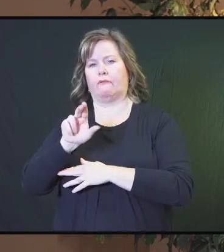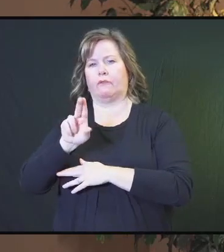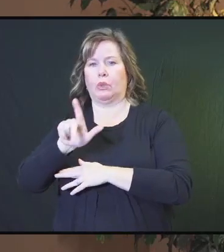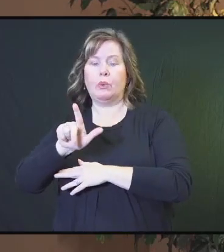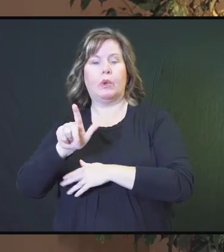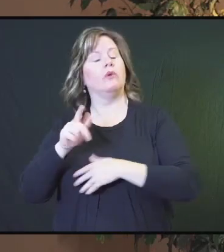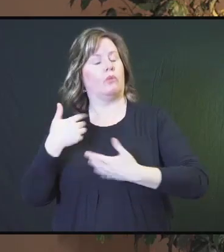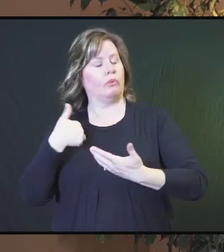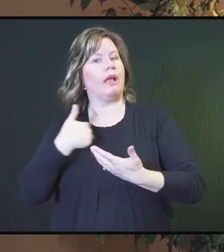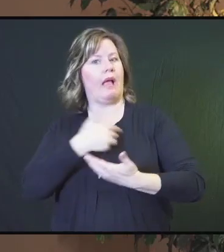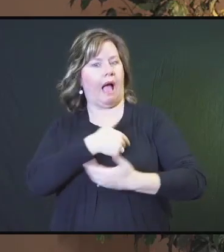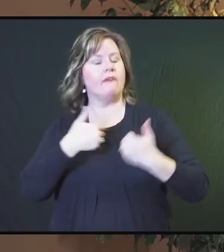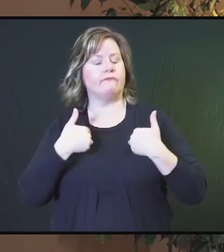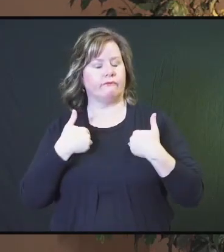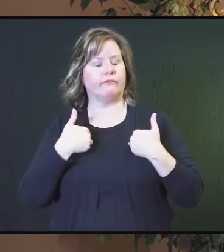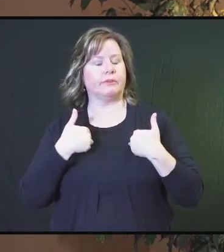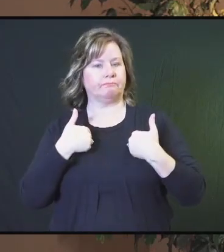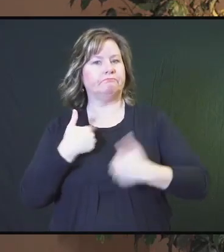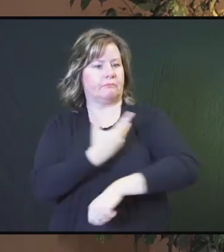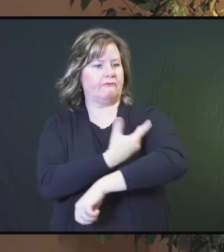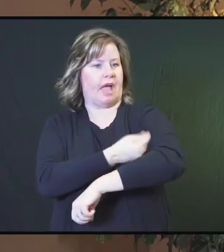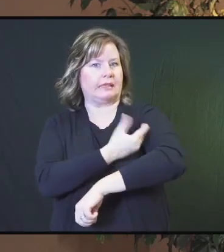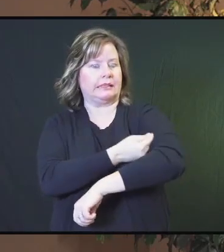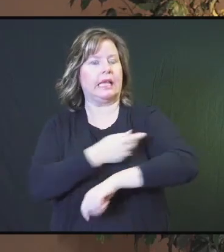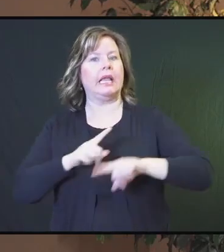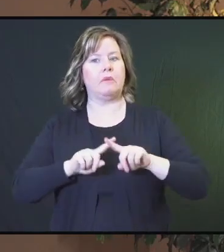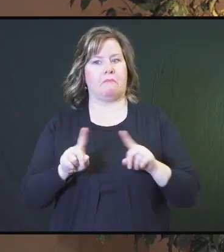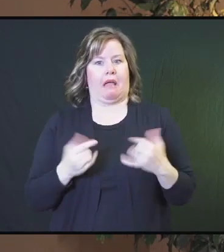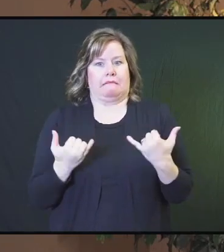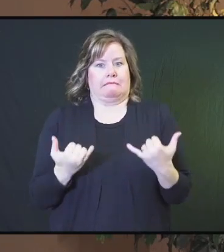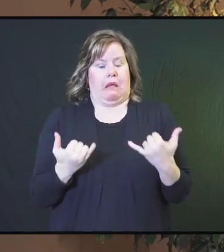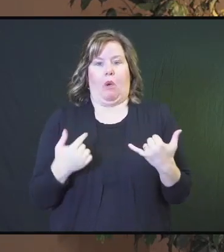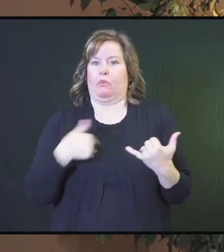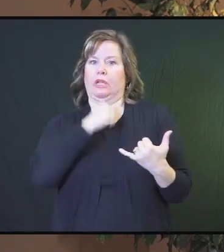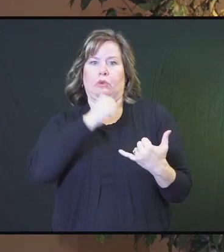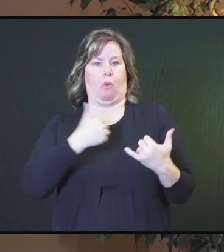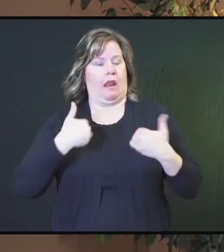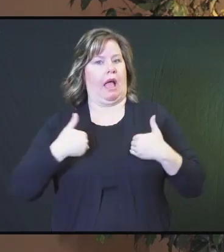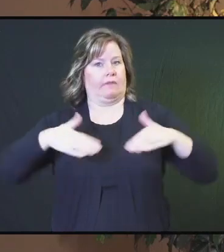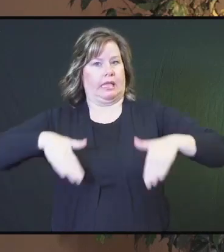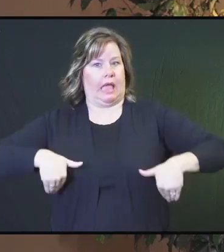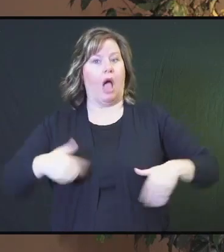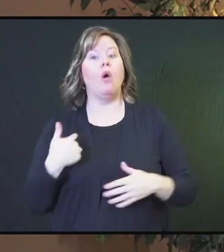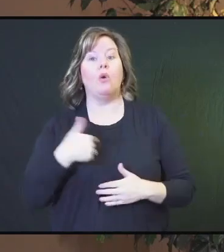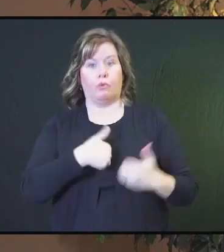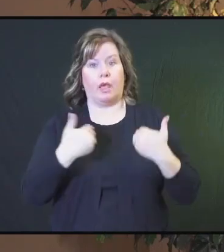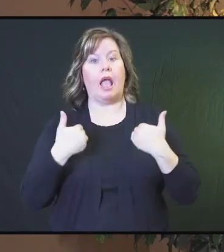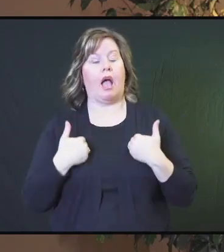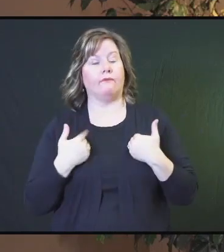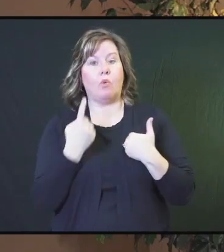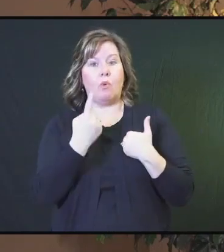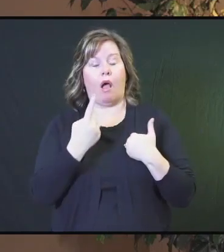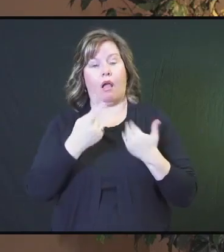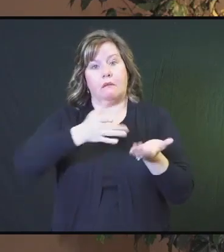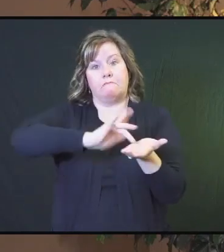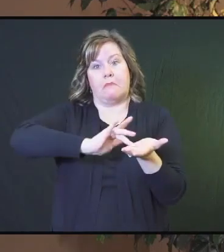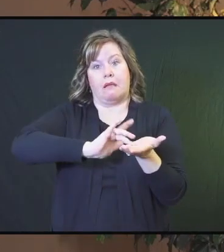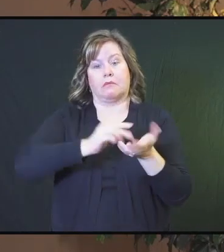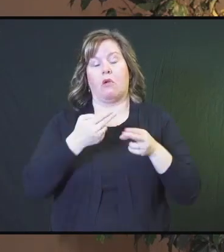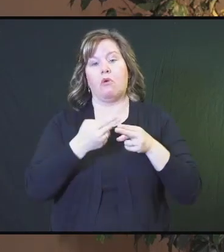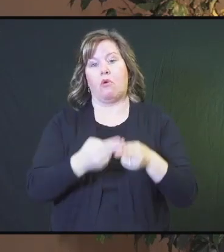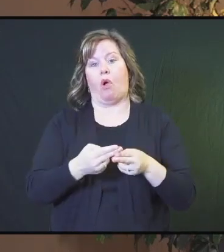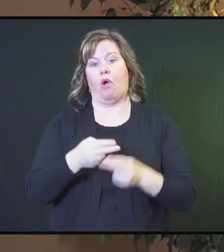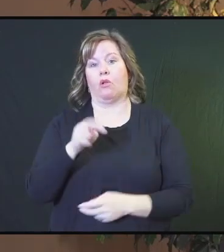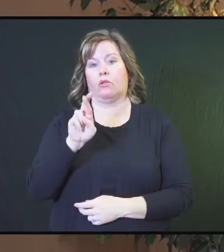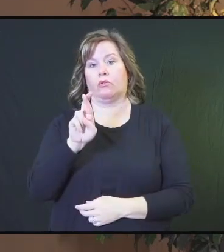use. There are a couple of things that are very promising right now. One is an antiviral called remdesivir. This would be